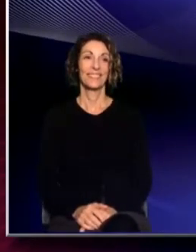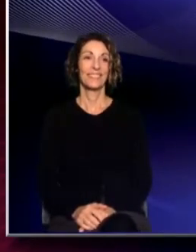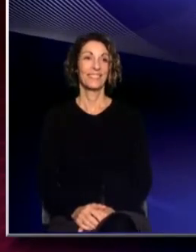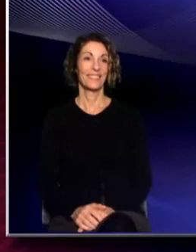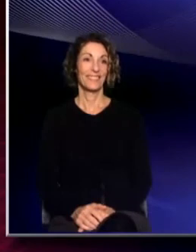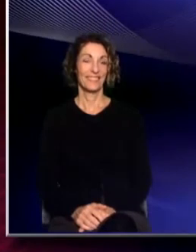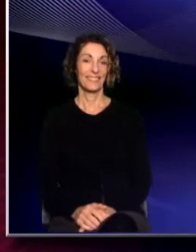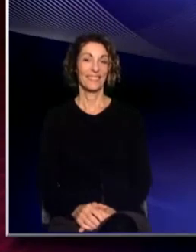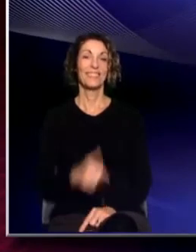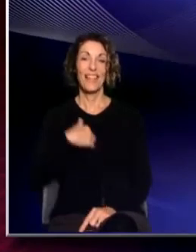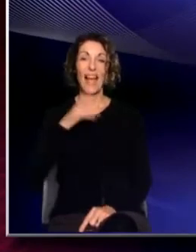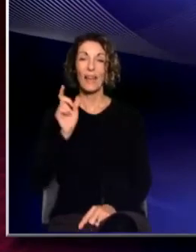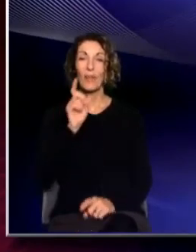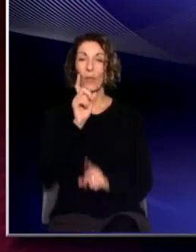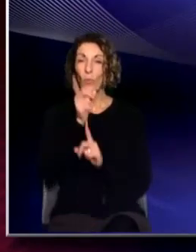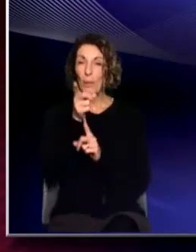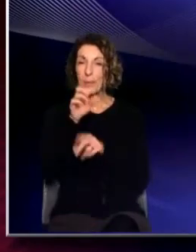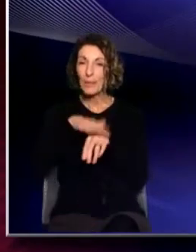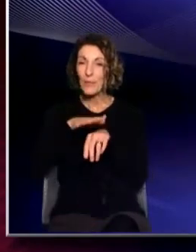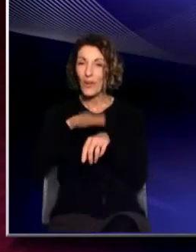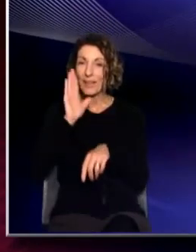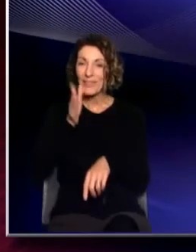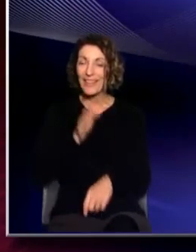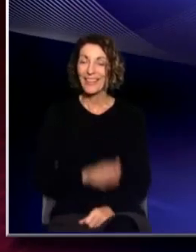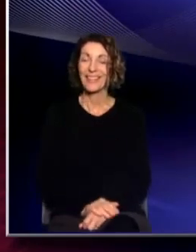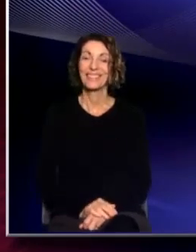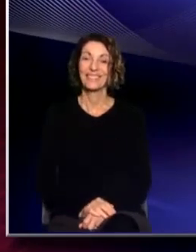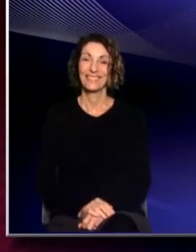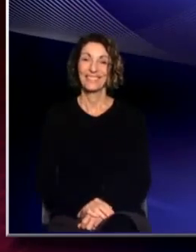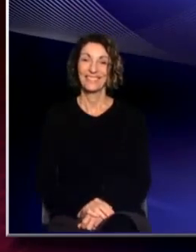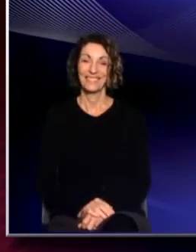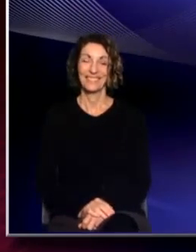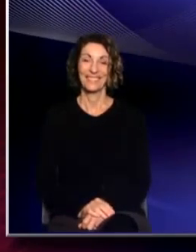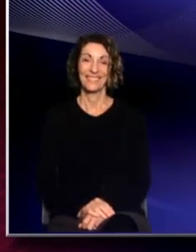I will give you a 1-minute warning. Okay.